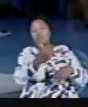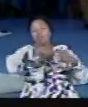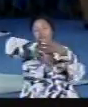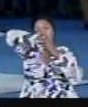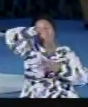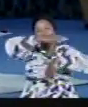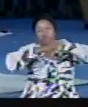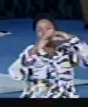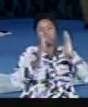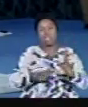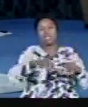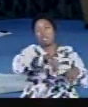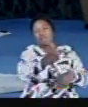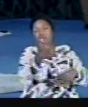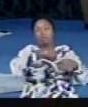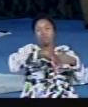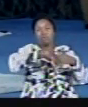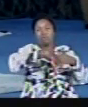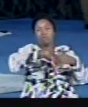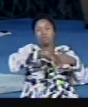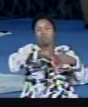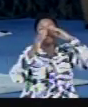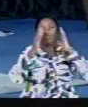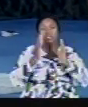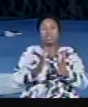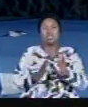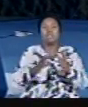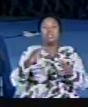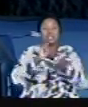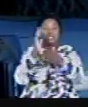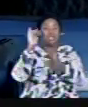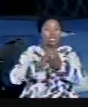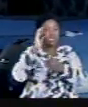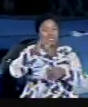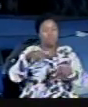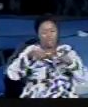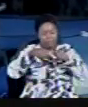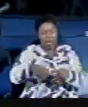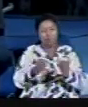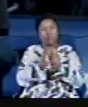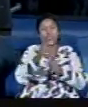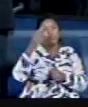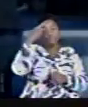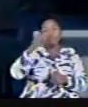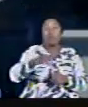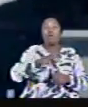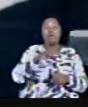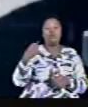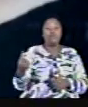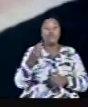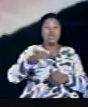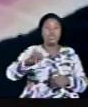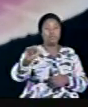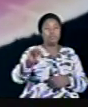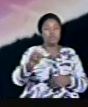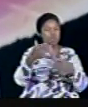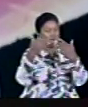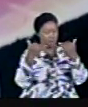another comforter, that ye may abide with you forever. Now, Christ was a